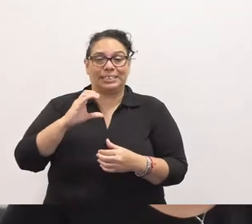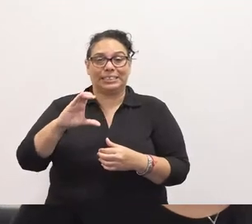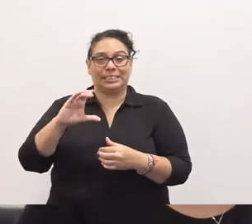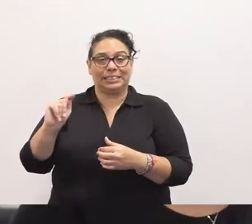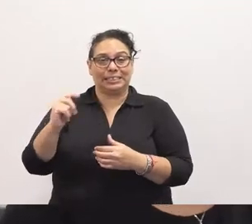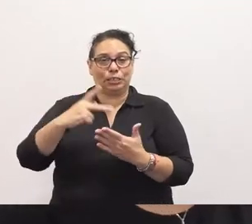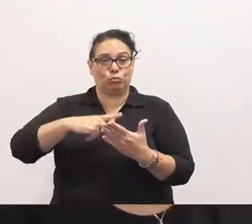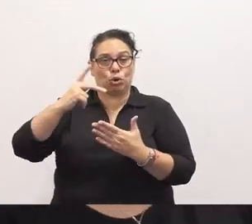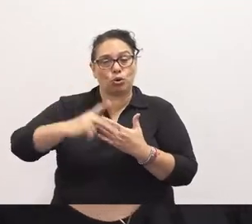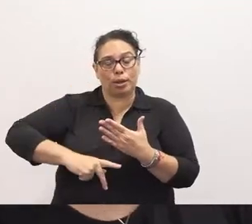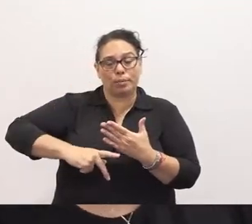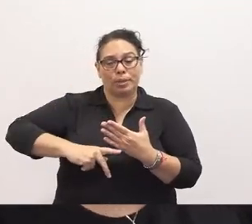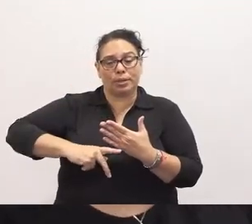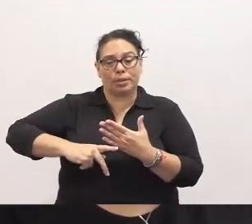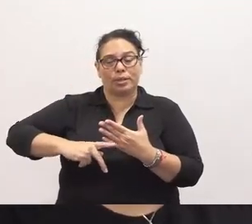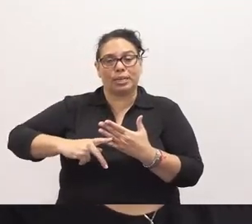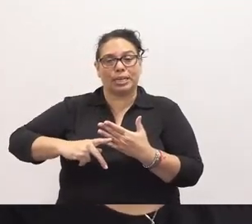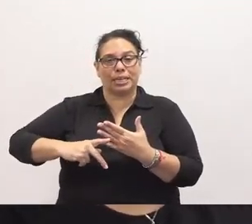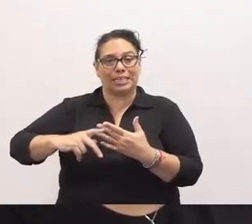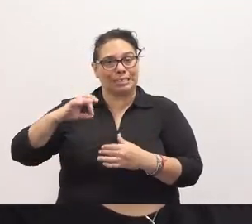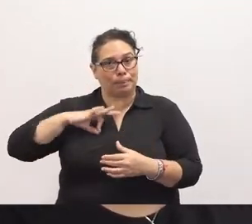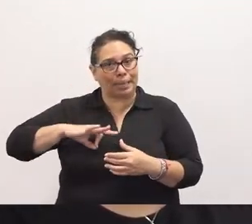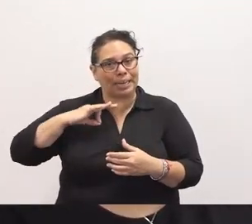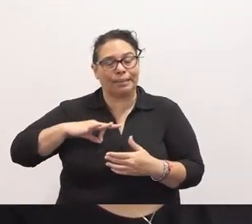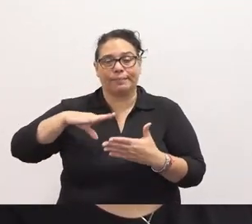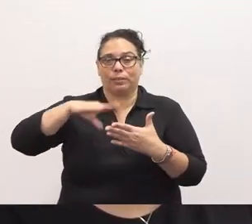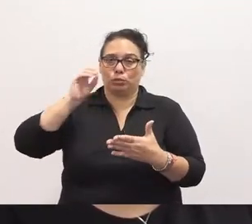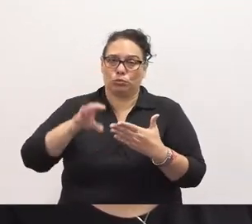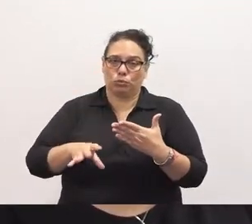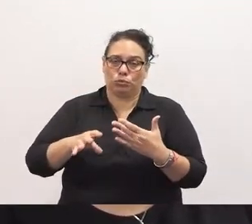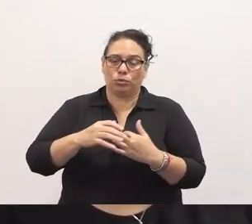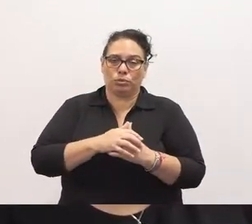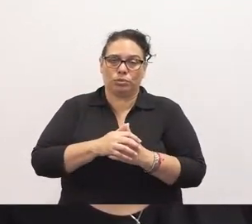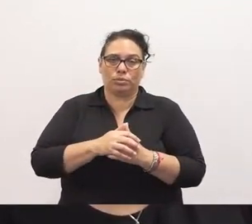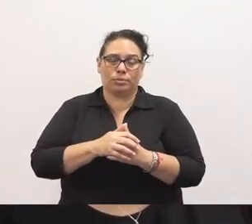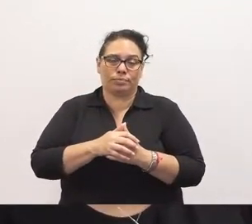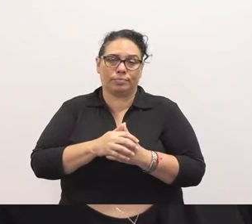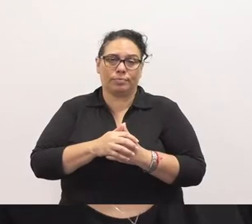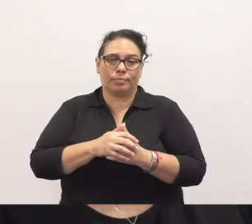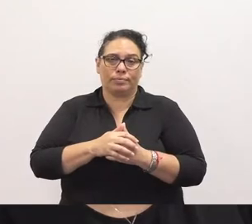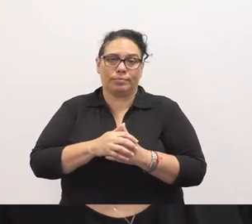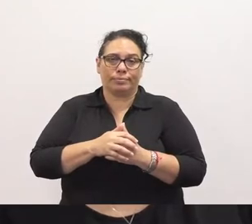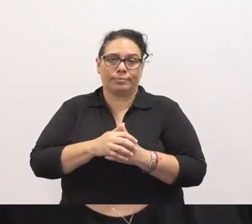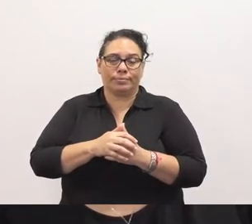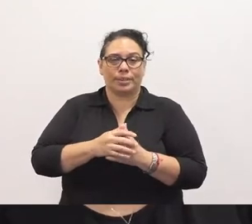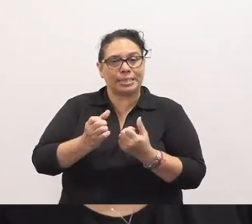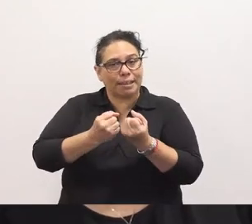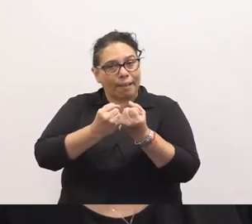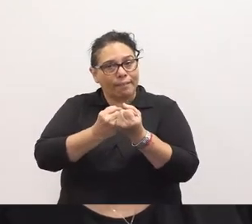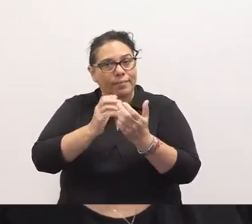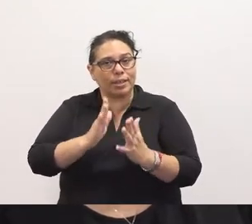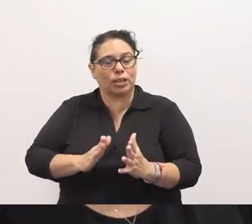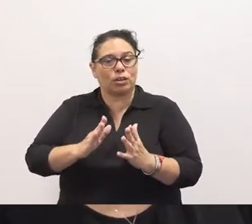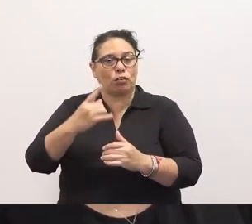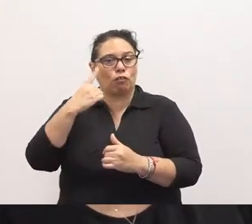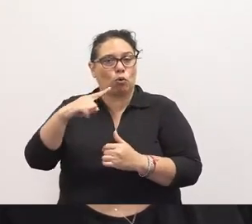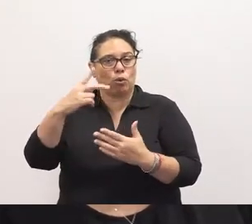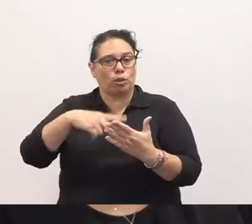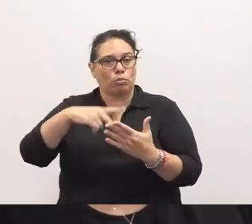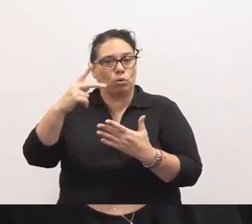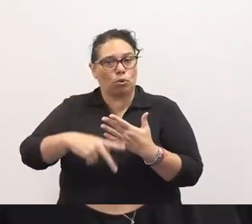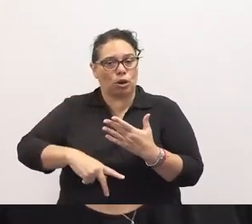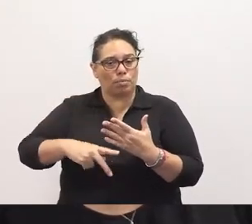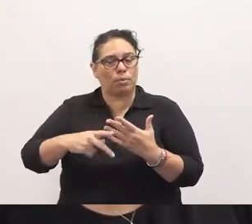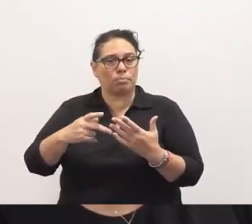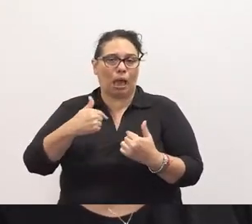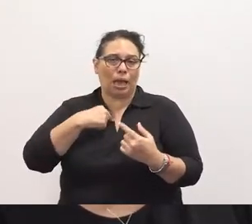program has greatly benefited their students. And as advocate for the program,